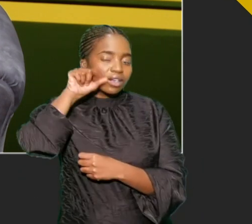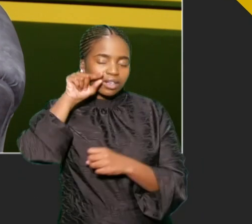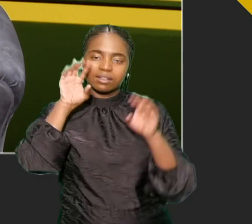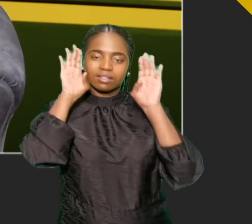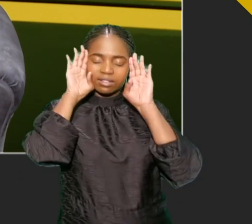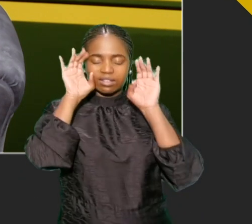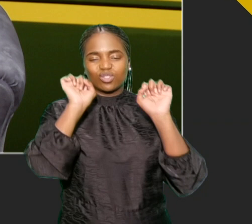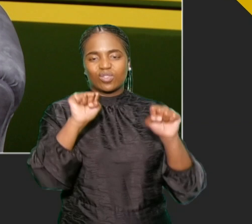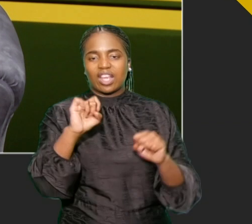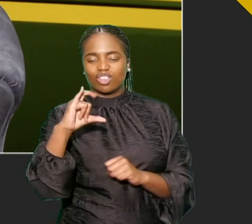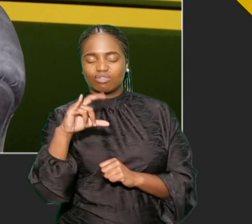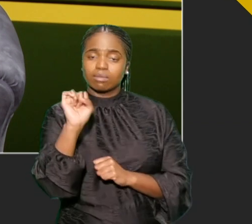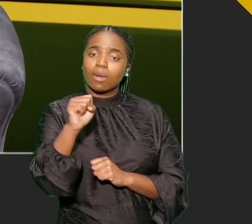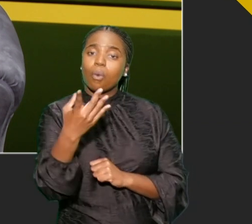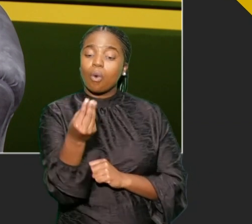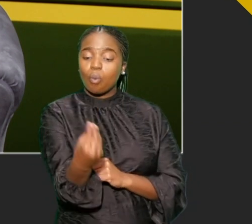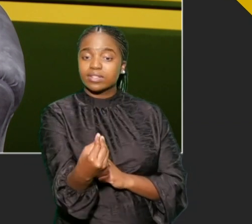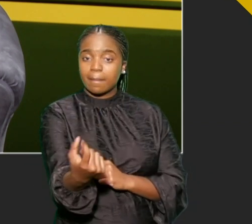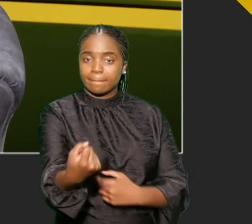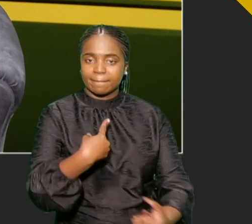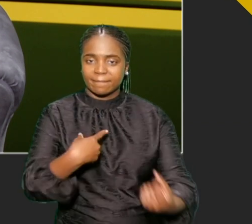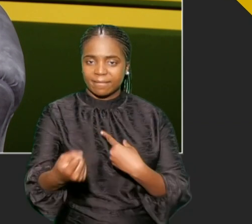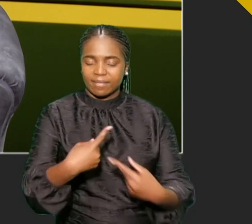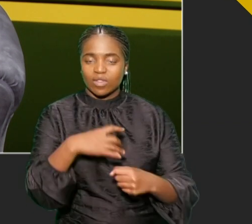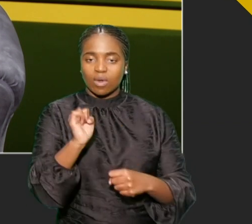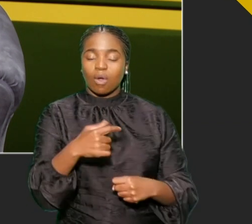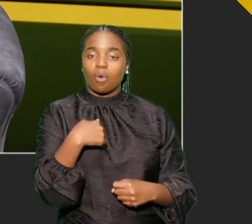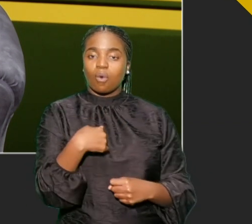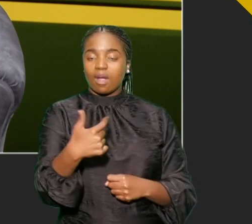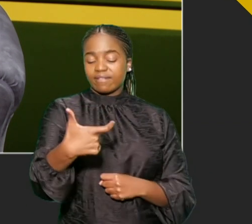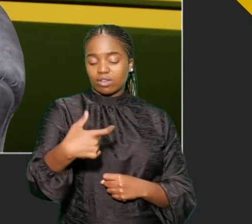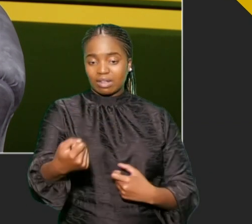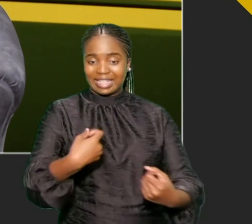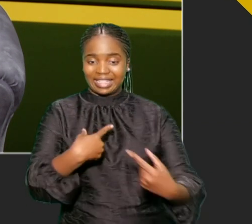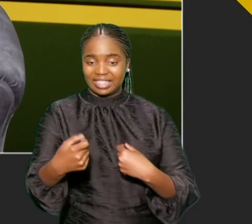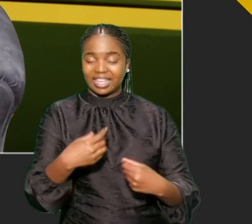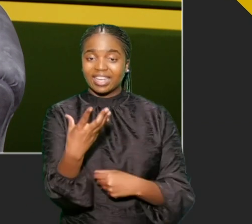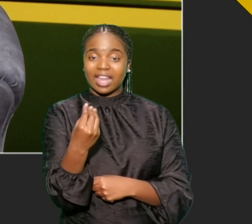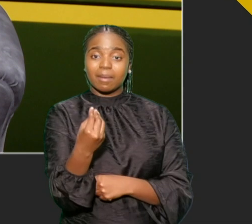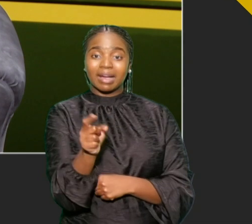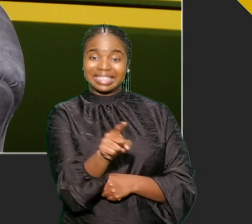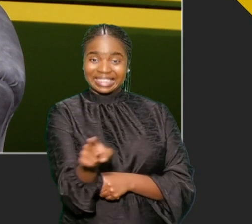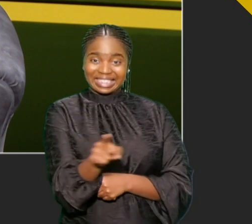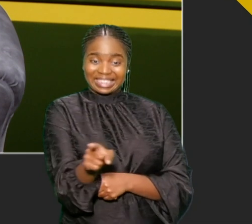us a voice note or even just a video of you telling us about your experience on